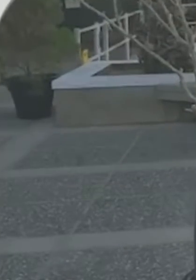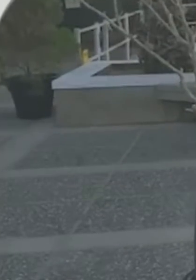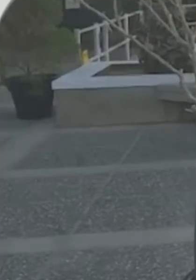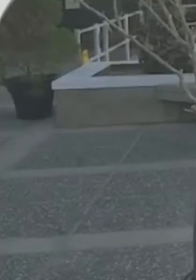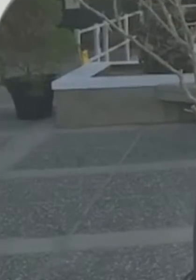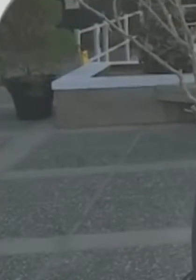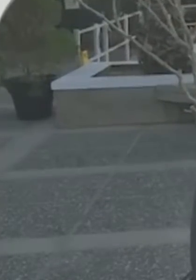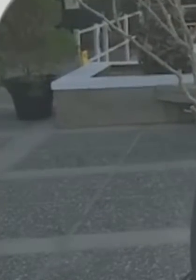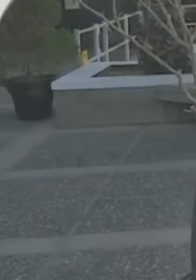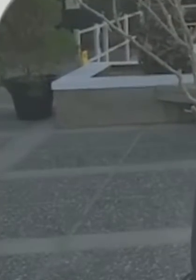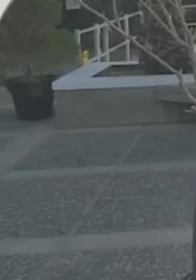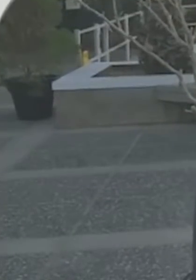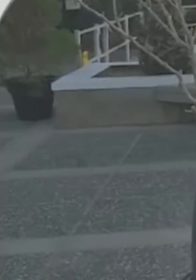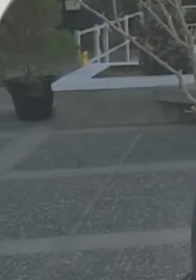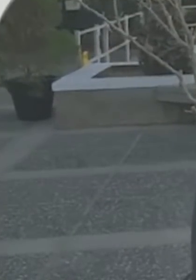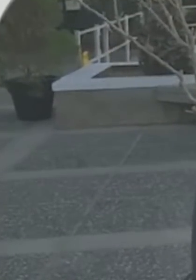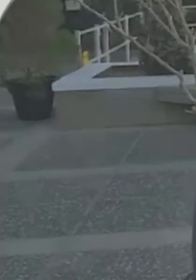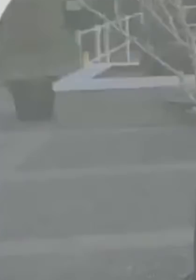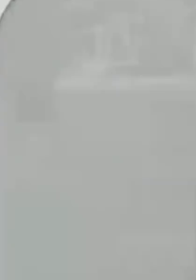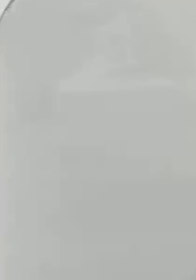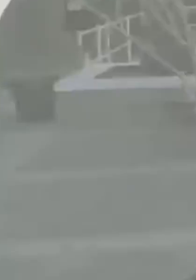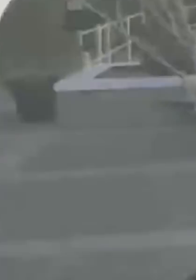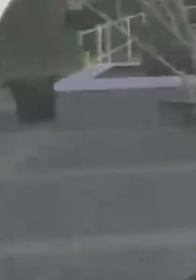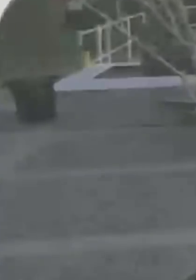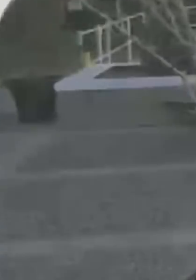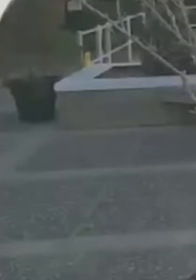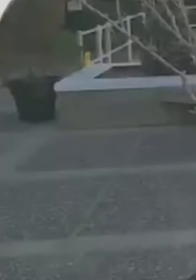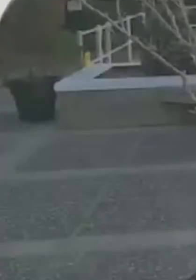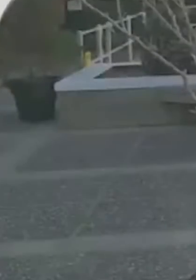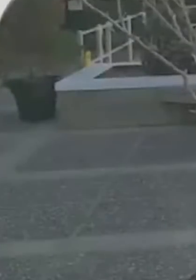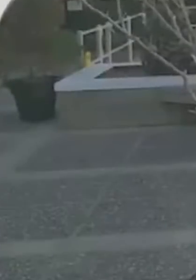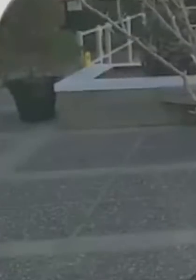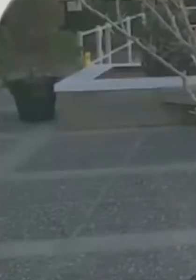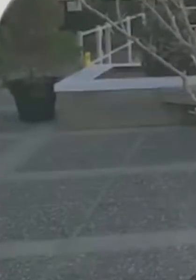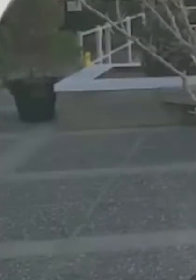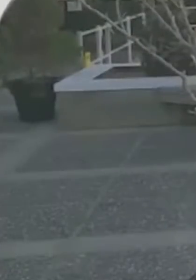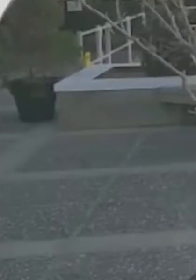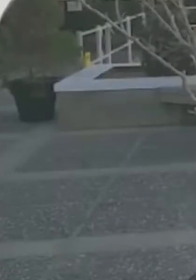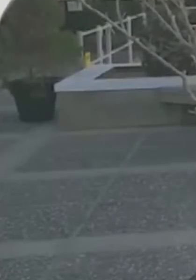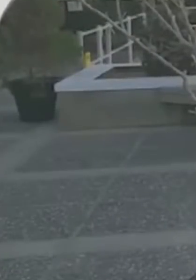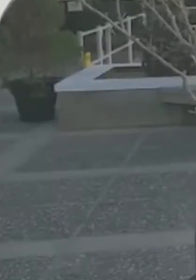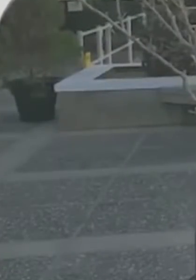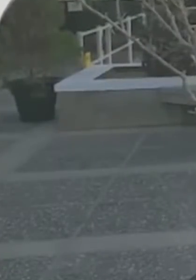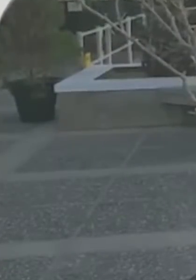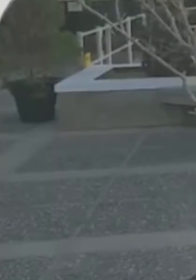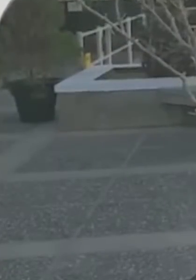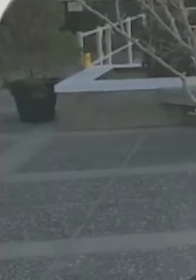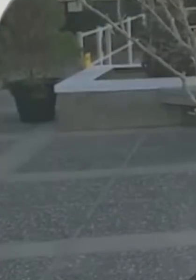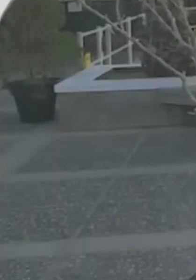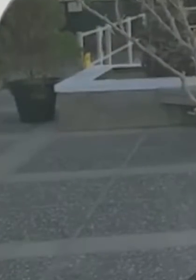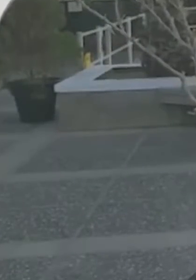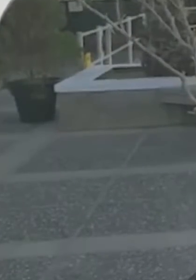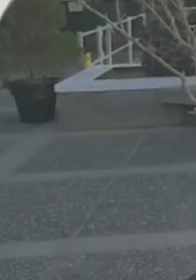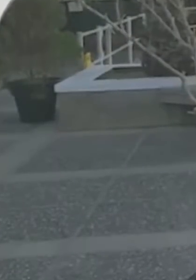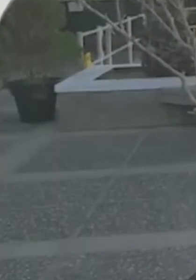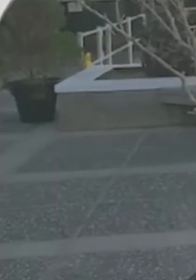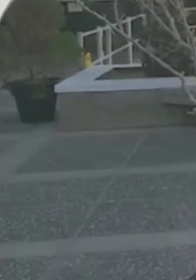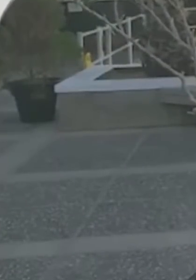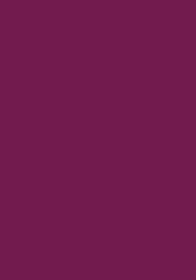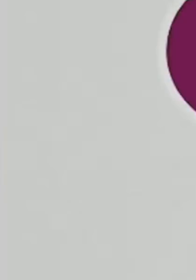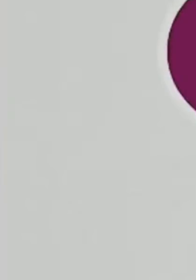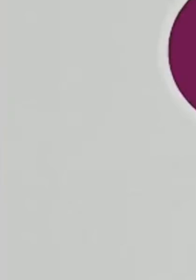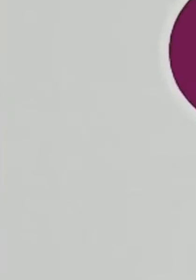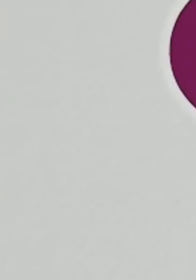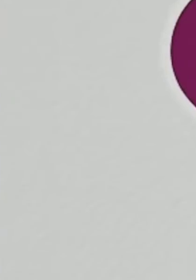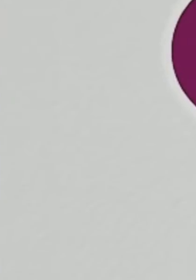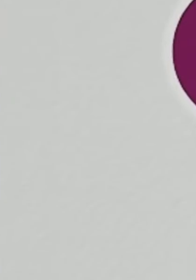are vaccinated, get the booster. We all want to protect our loved ones and protect our close friends and